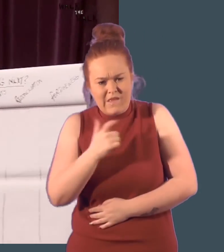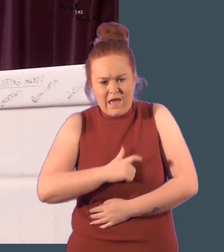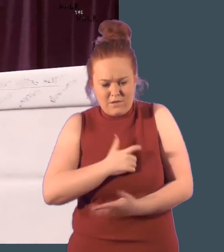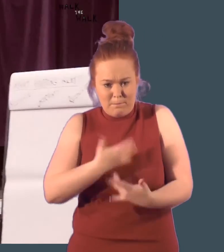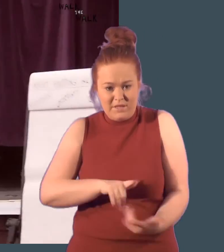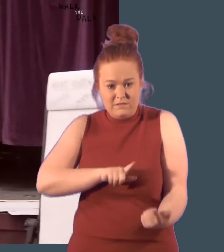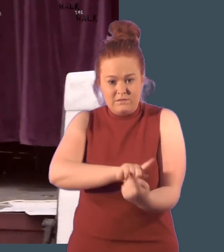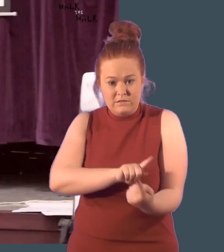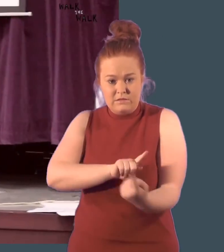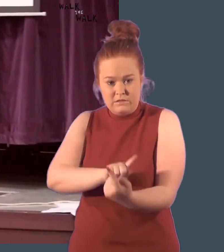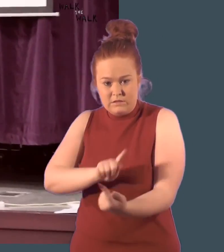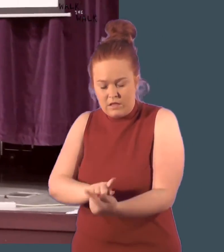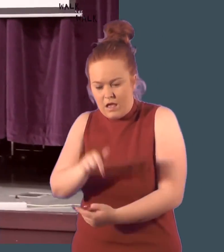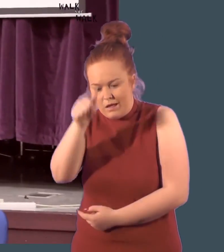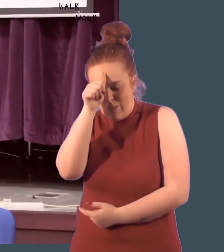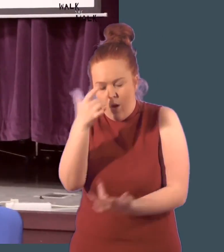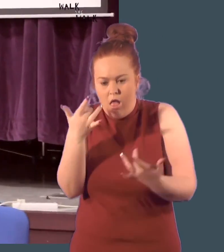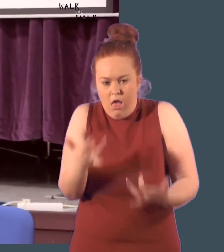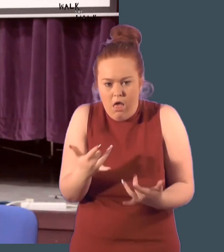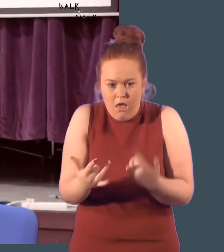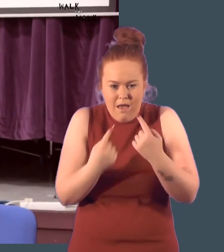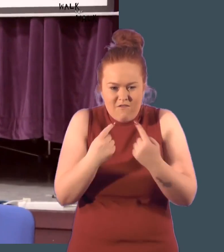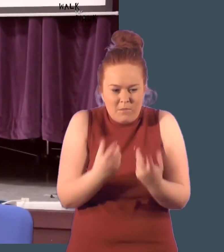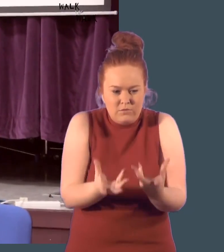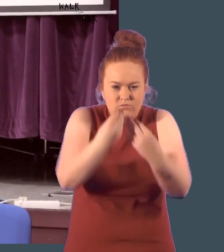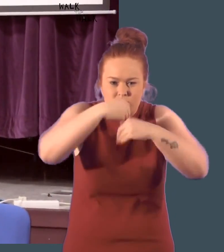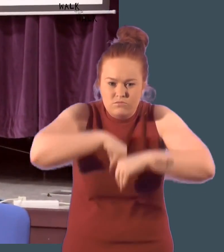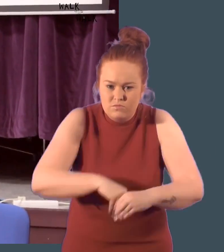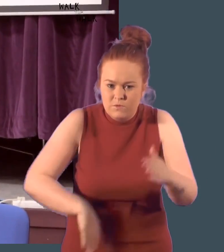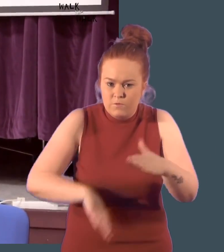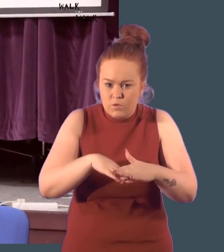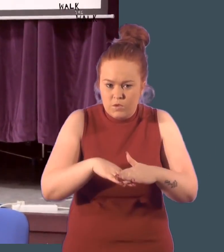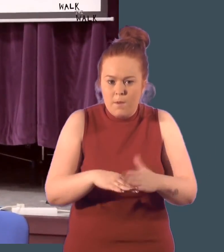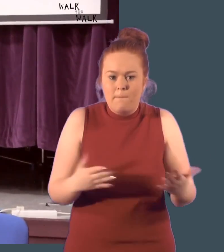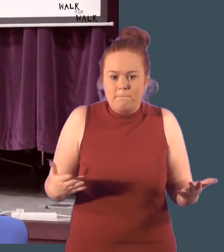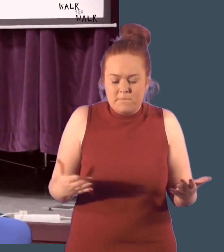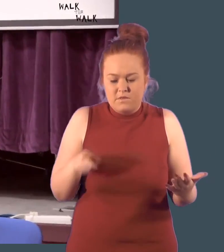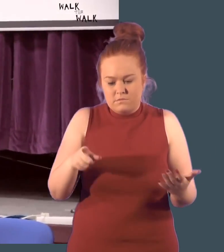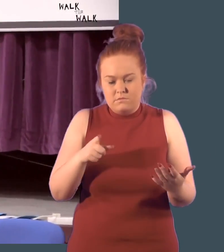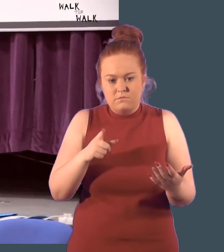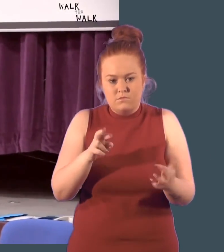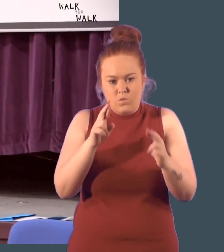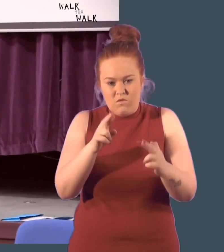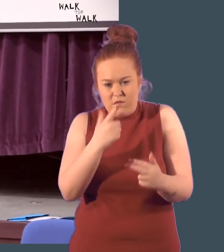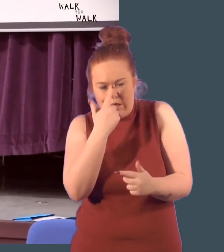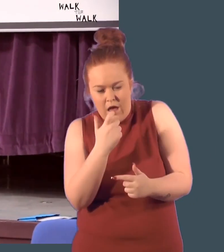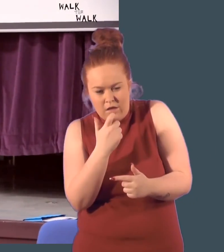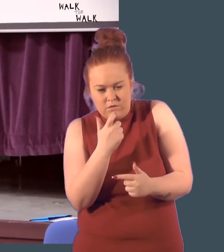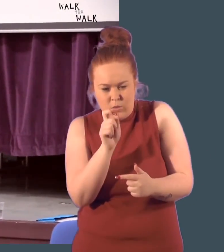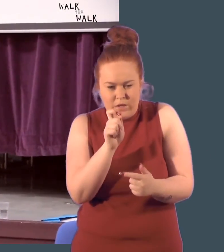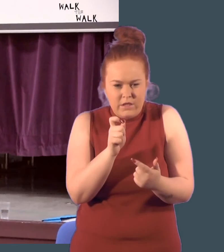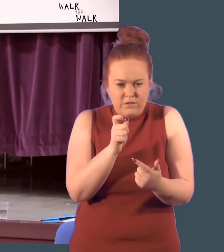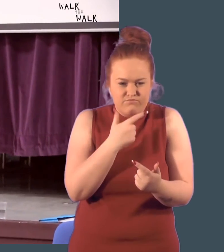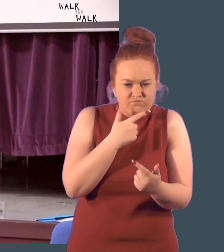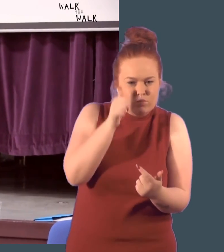the characters that you've met. I know you haven't got to know them in depth as the way you would if you read the whole book, but hopefully you've got a